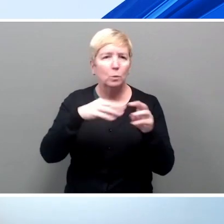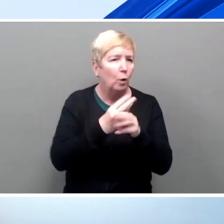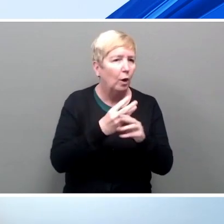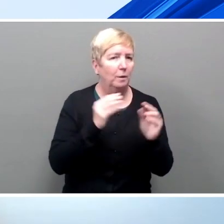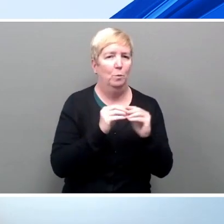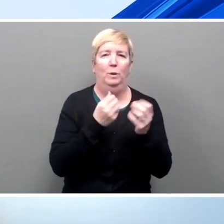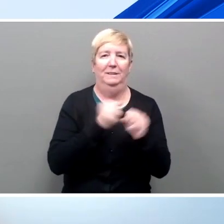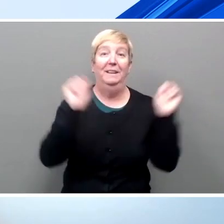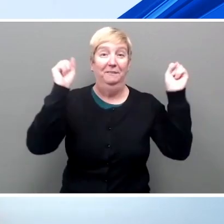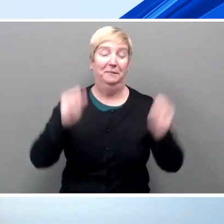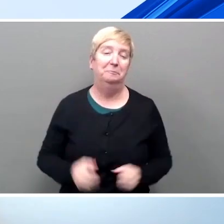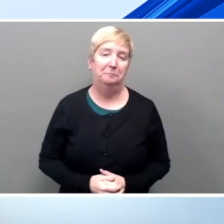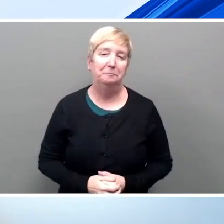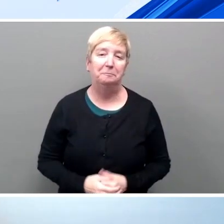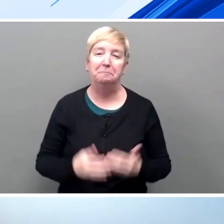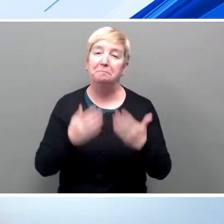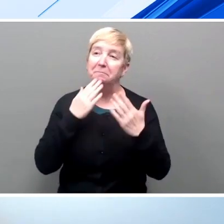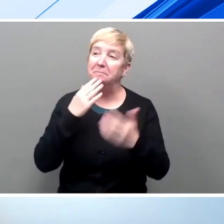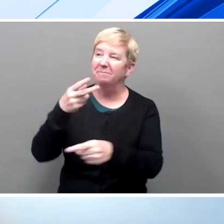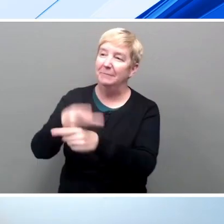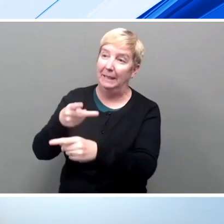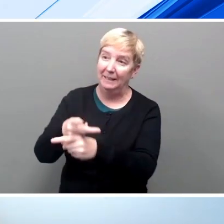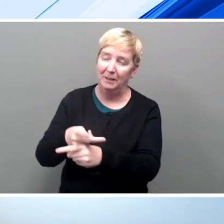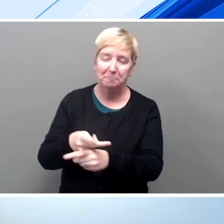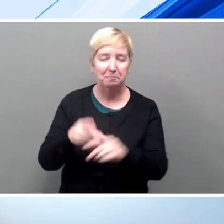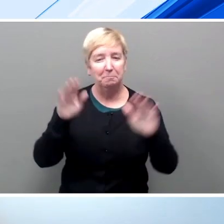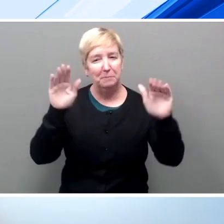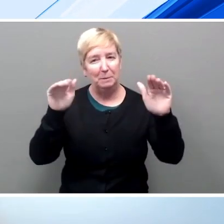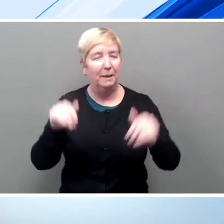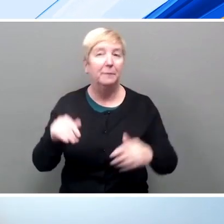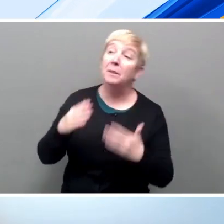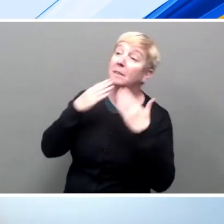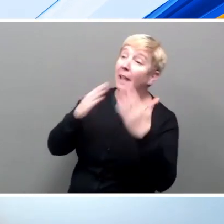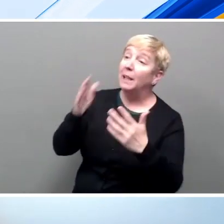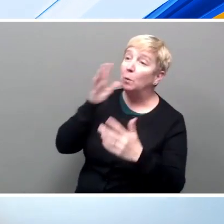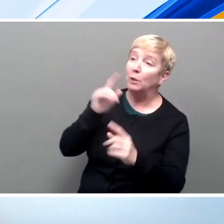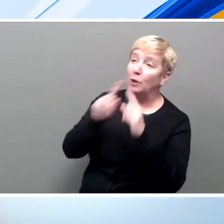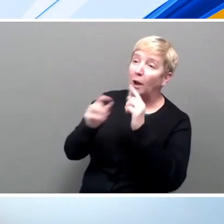you contact. Take care. Bye-bye. Thanks so much, everybody. We'll talk to you soon. Thank you.